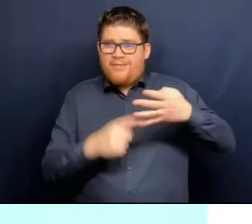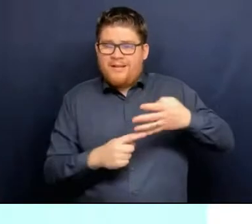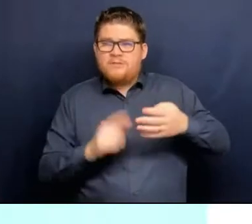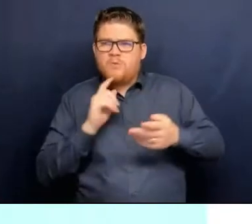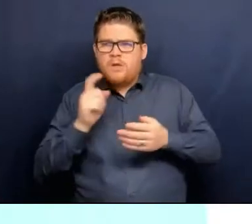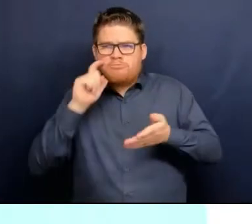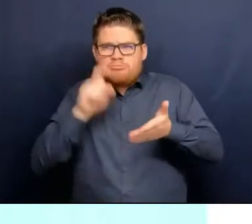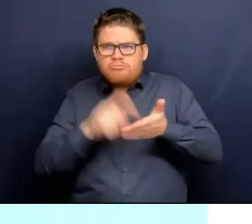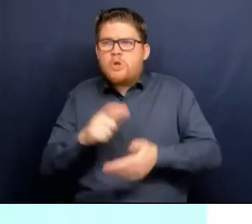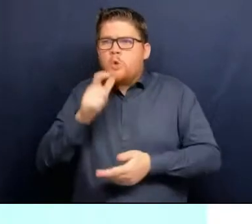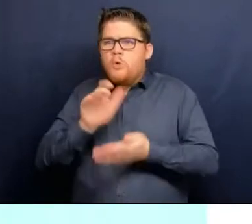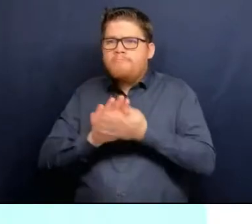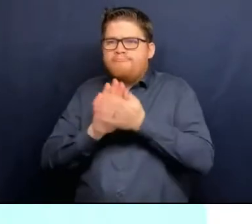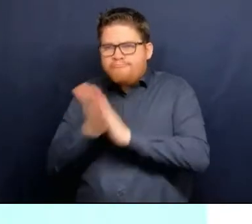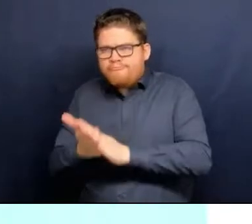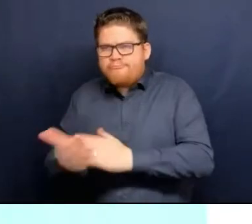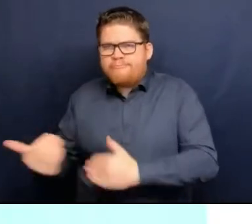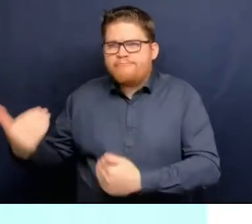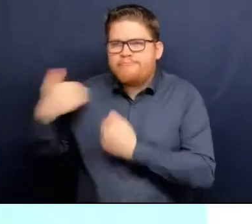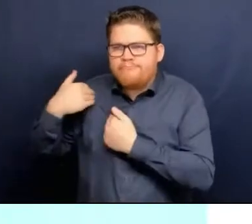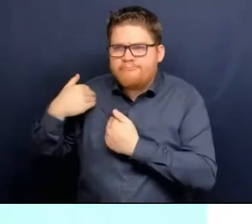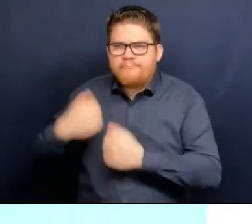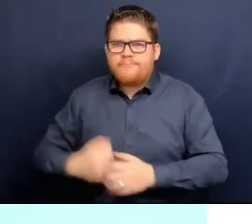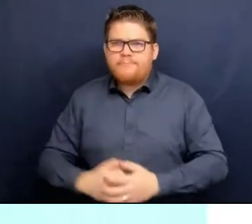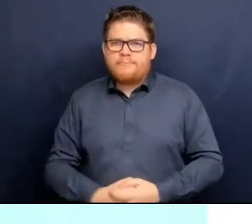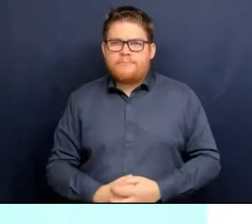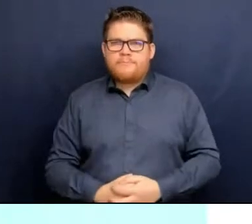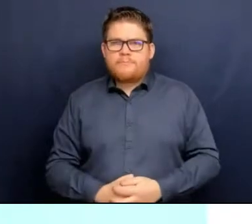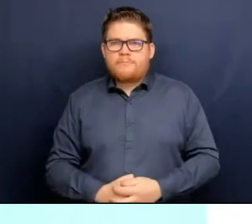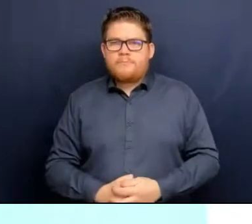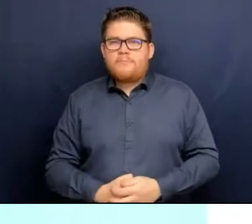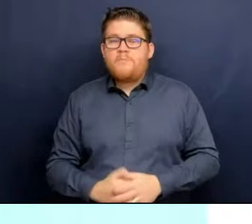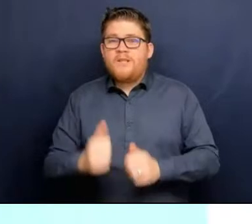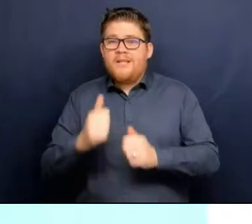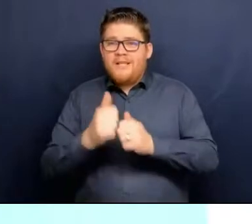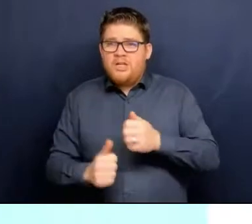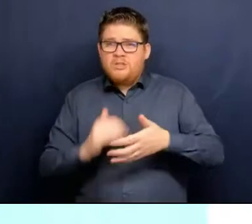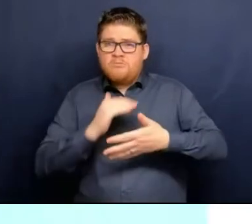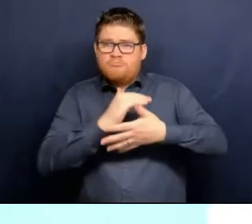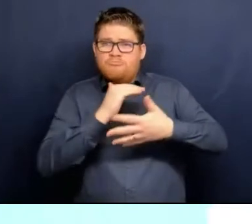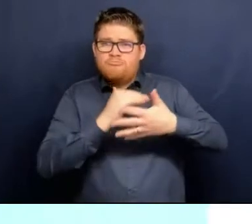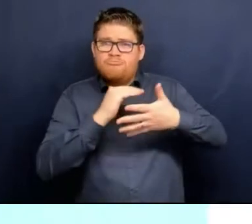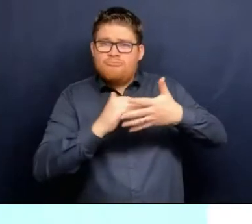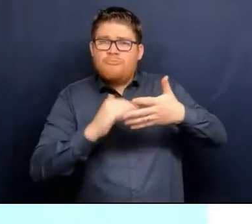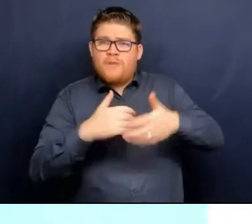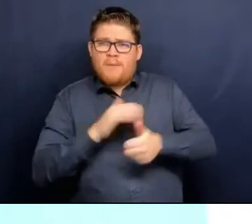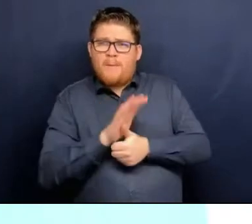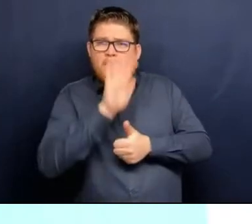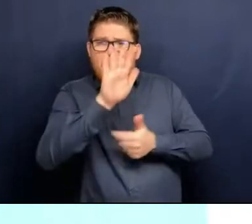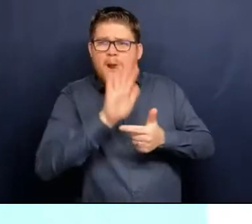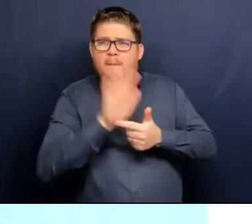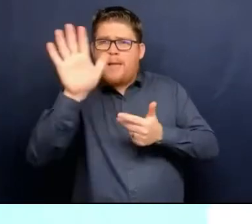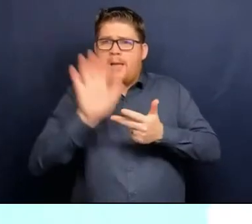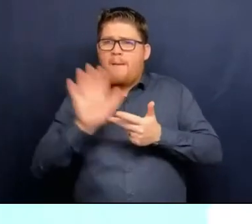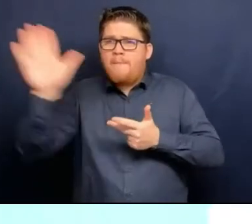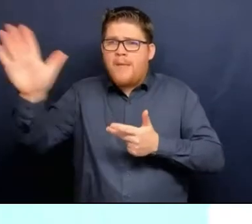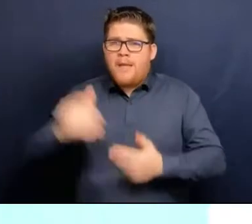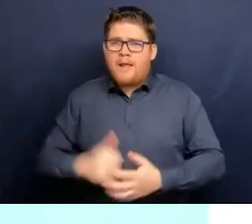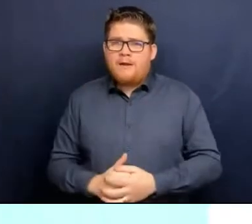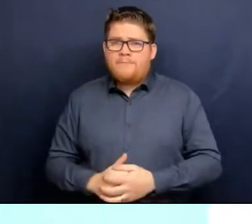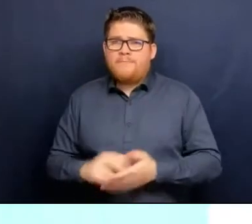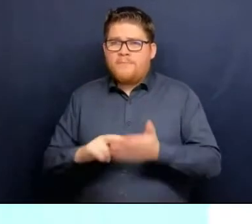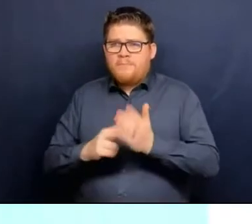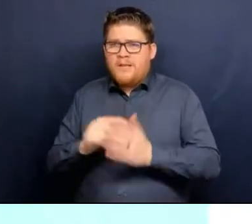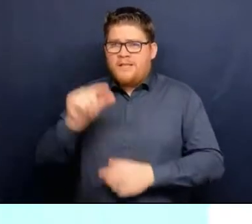to the actions, I think that it's going to be really important to ensure that it is a whole of government approach in terms of implementing